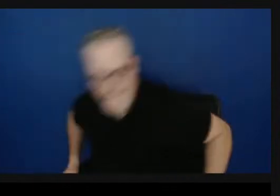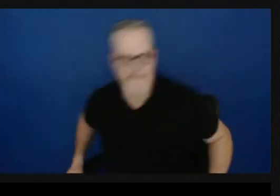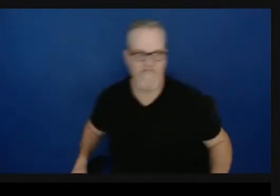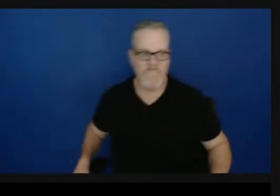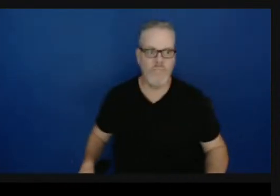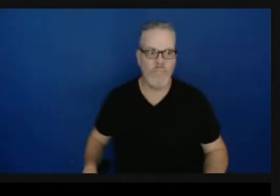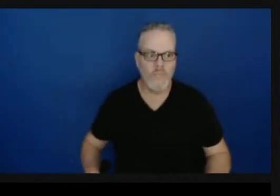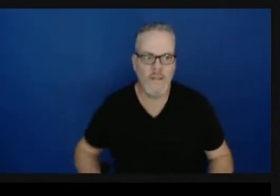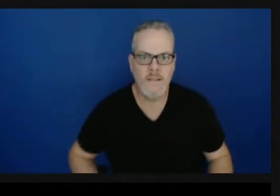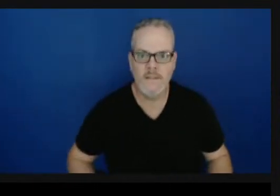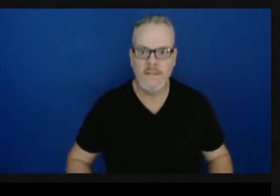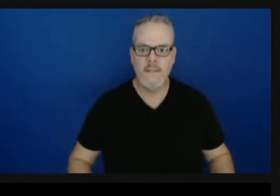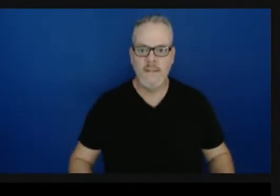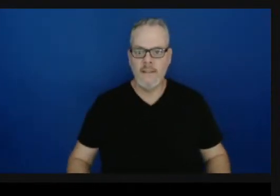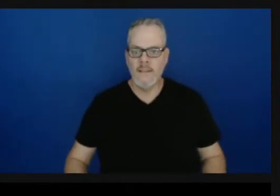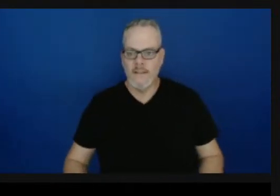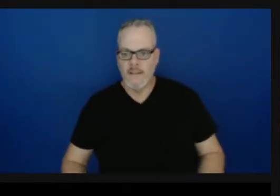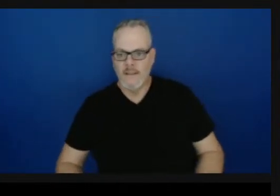off.